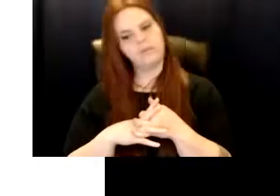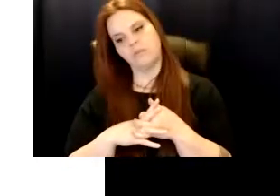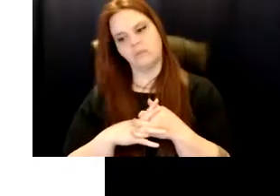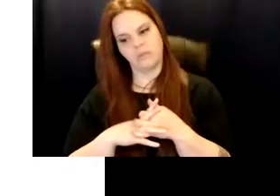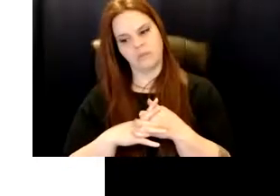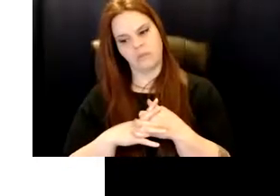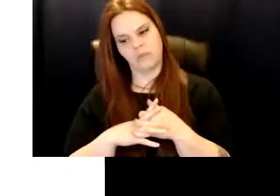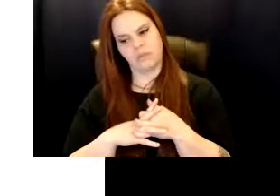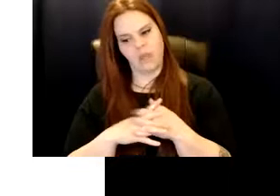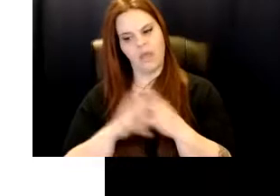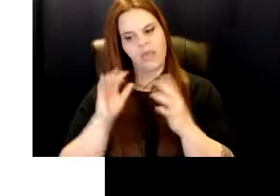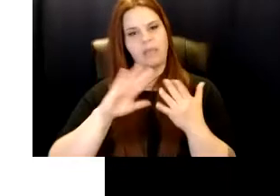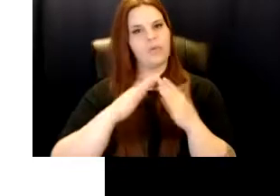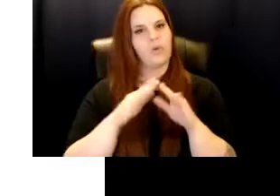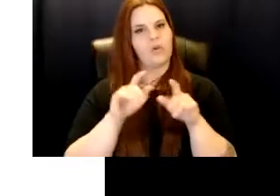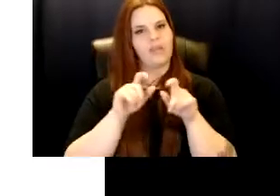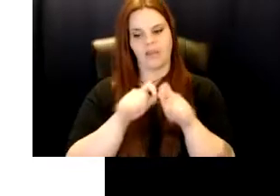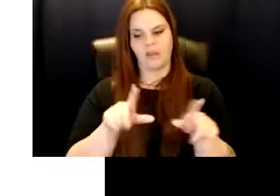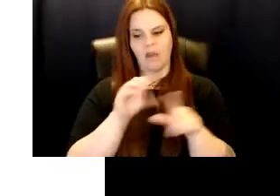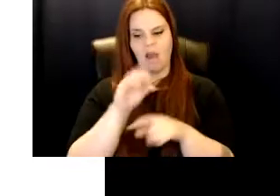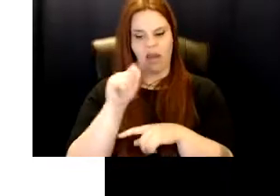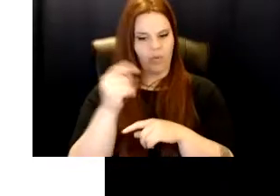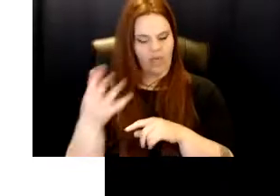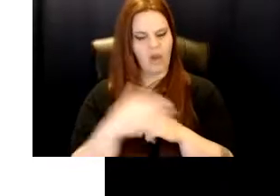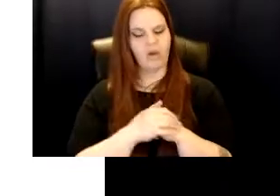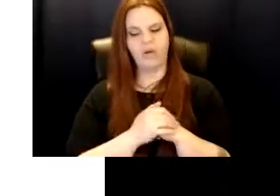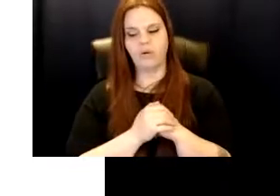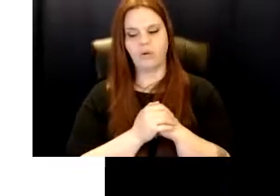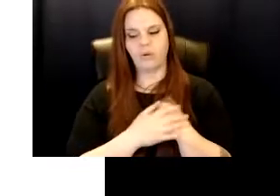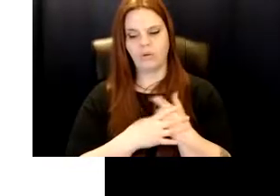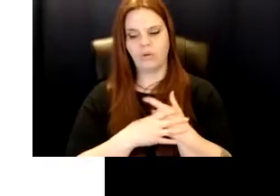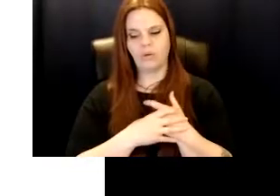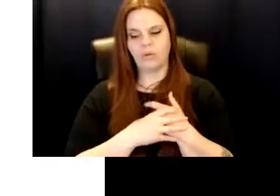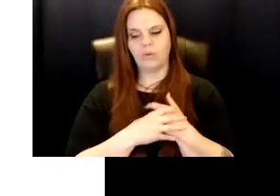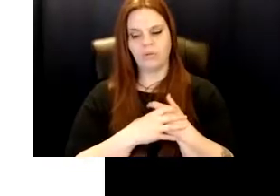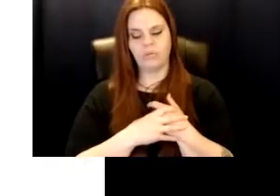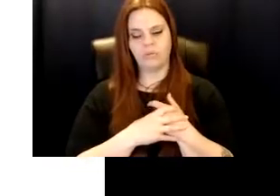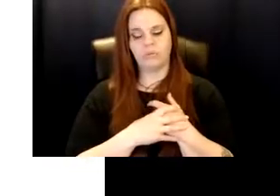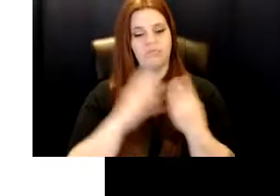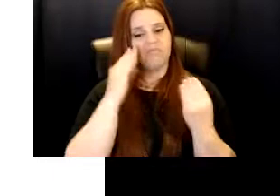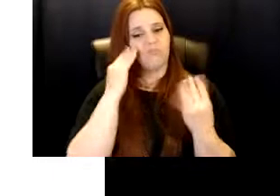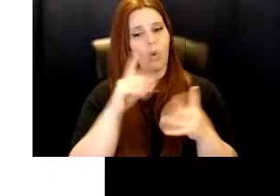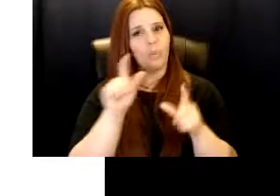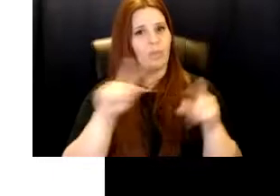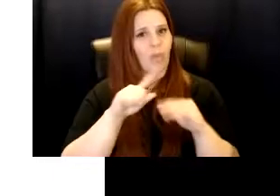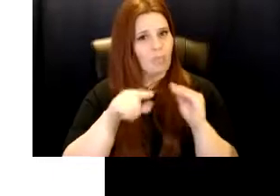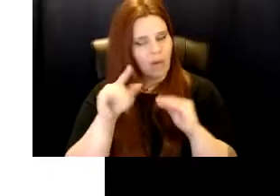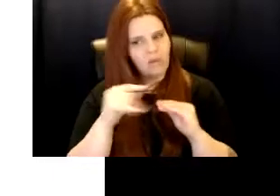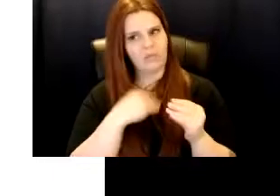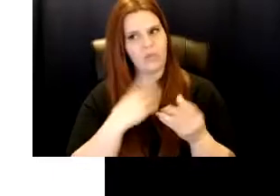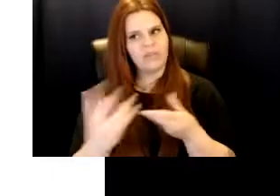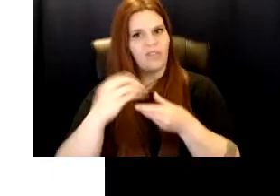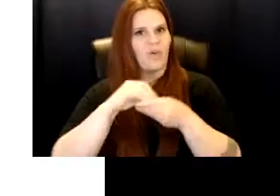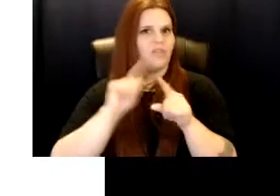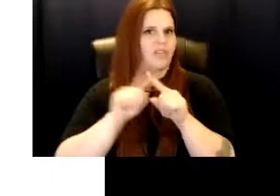that the community got out there and, talked about this, let people know about it, had it involved in different kinds